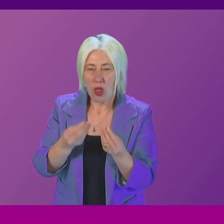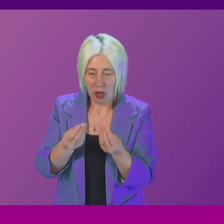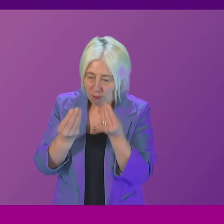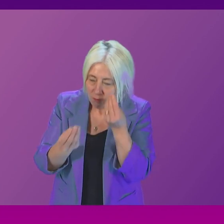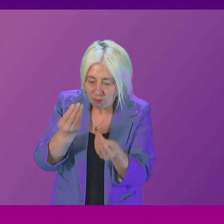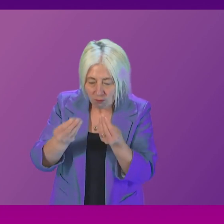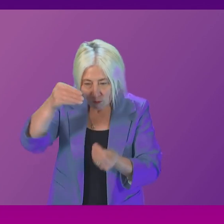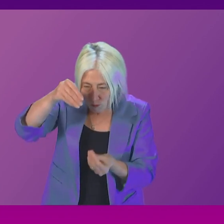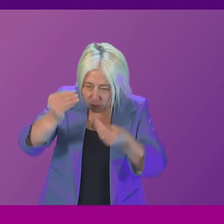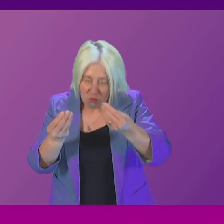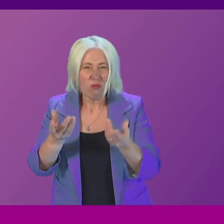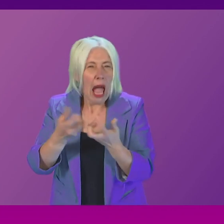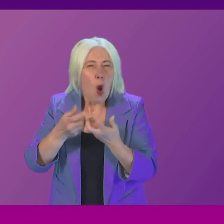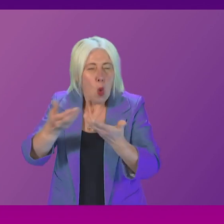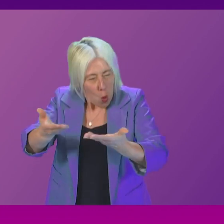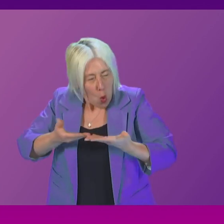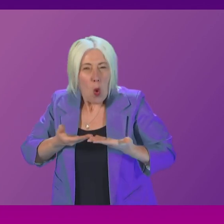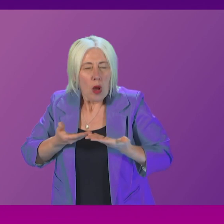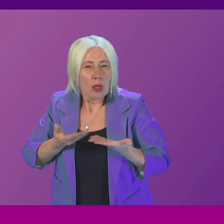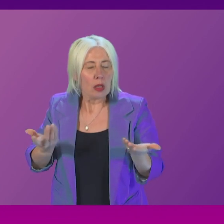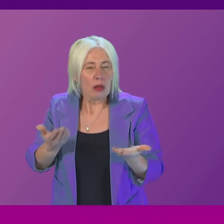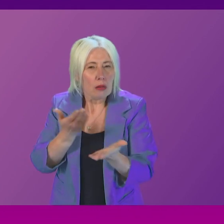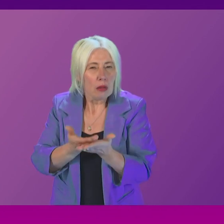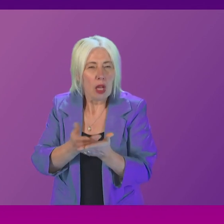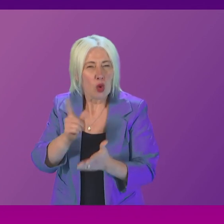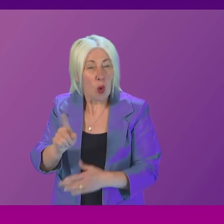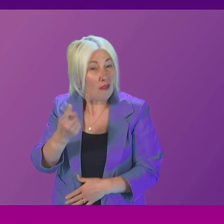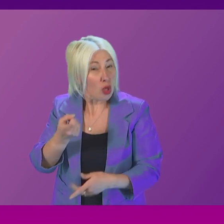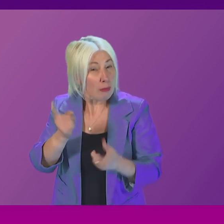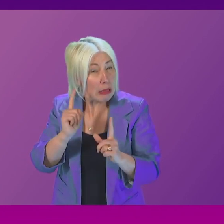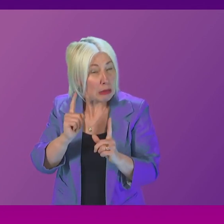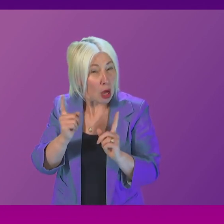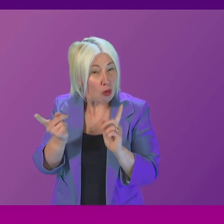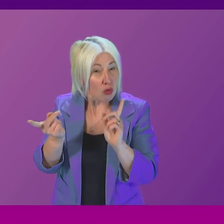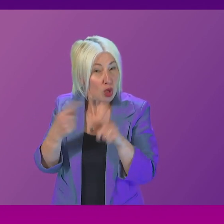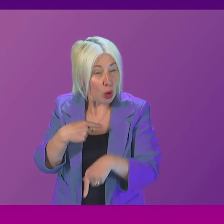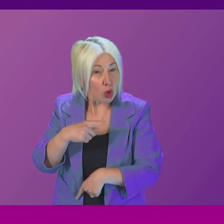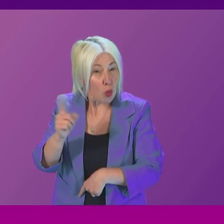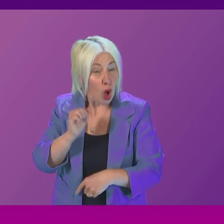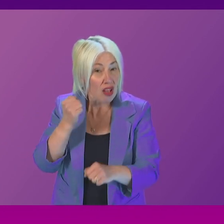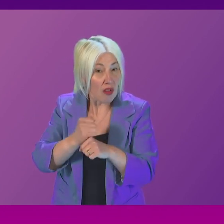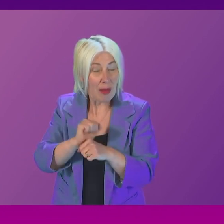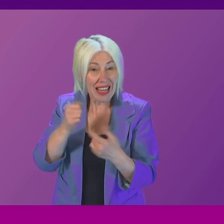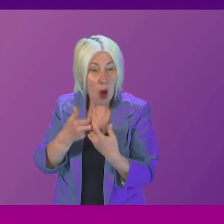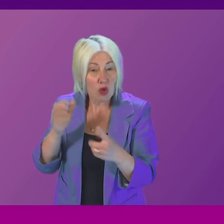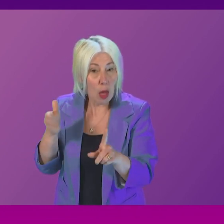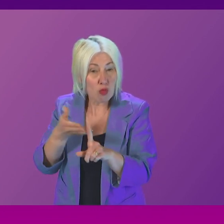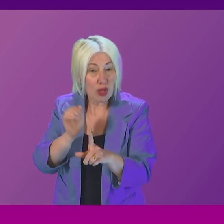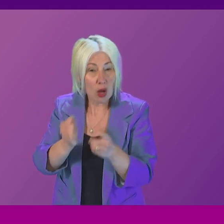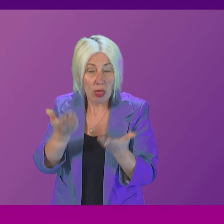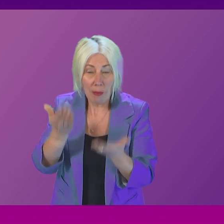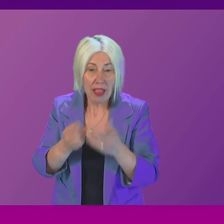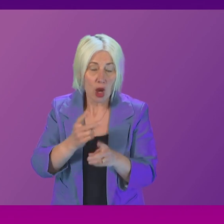that are being brought forward. So I'd be interested in how the First Minister responds to that and what the government's approach is to the balance